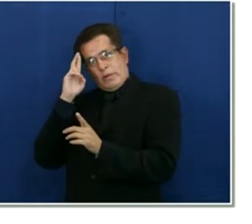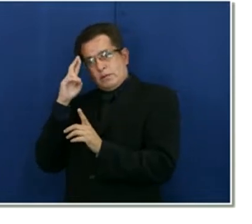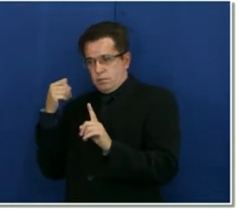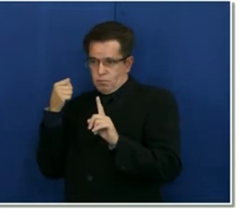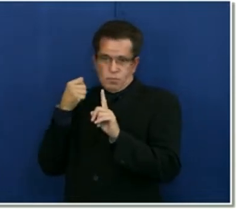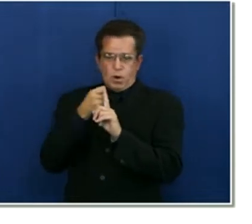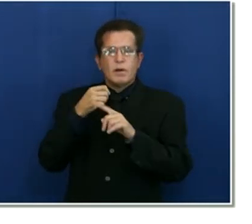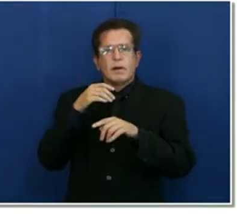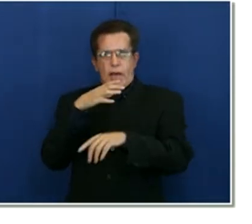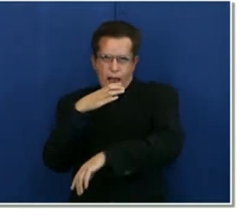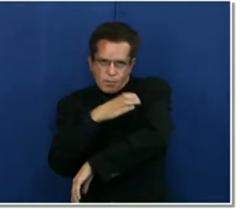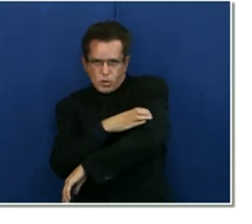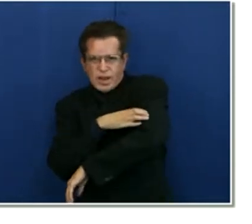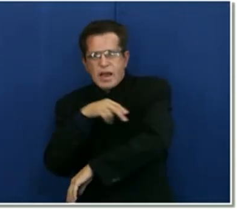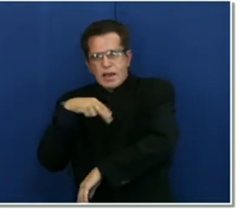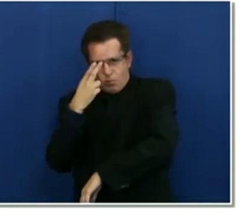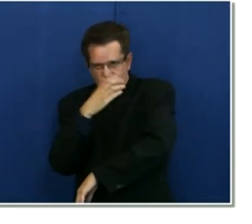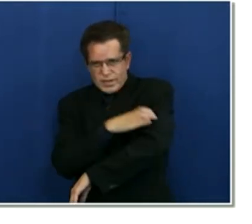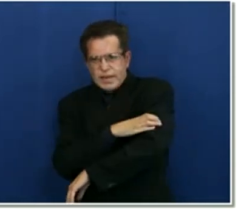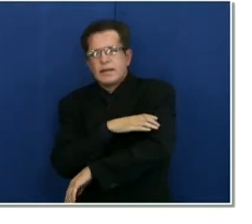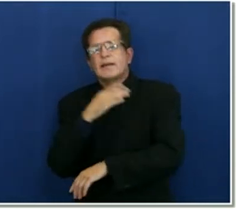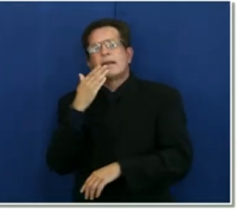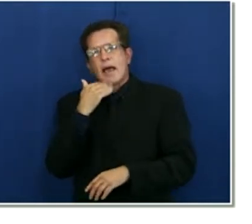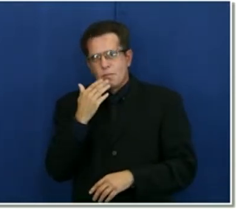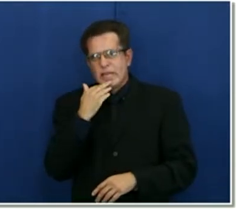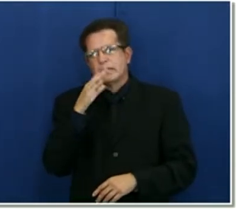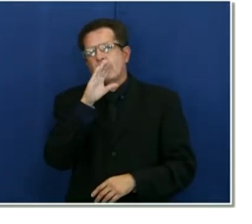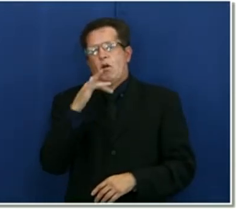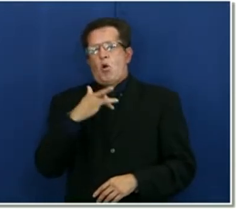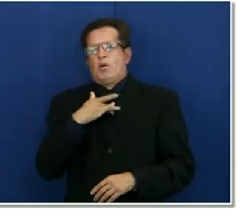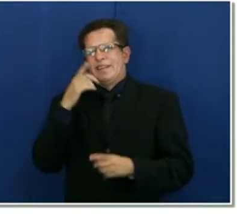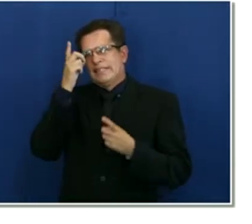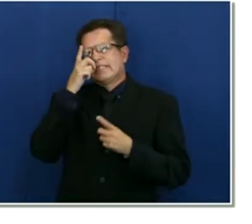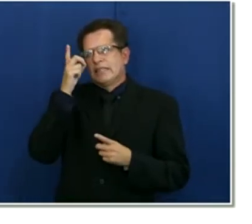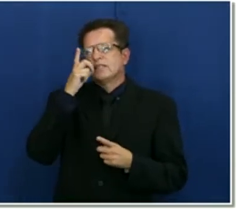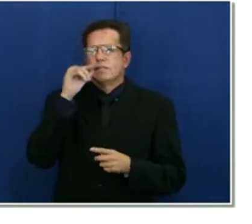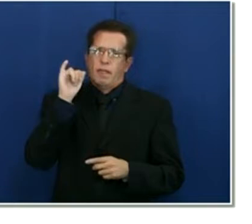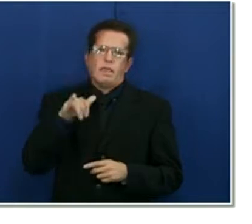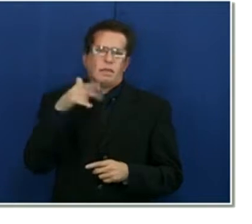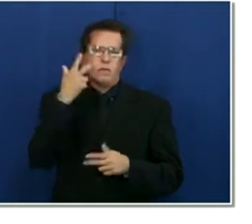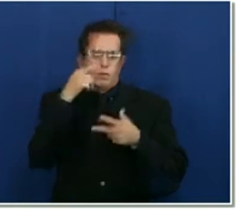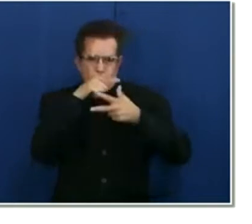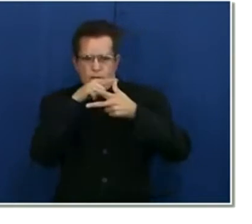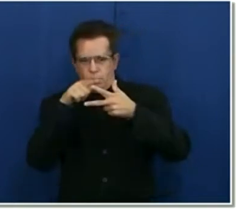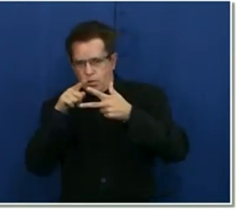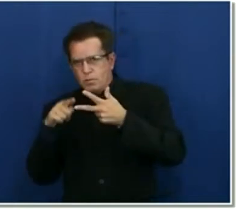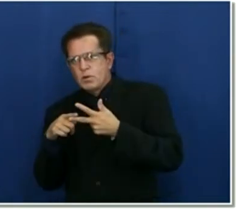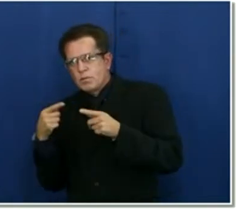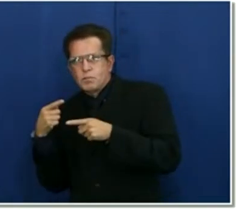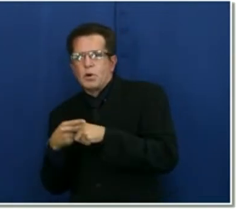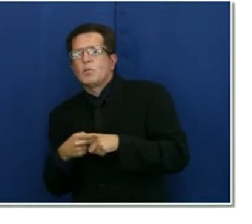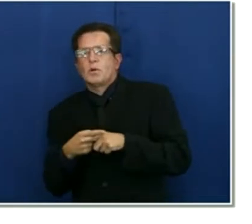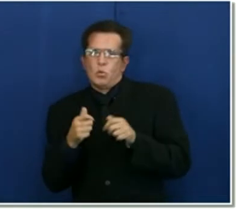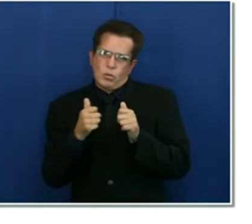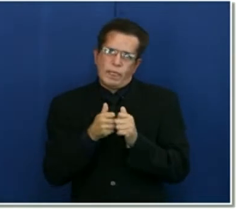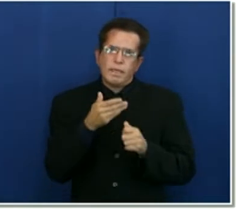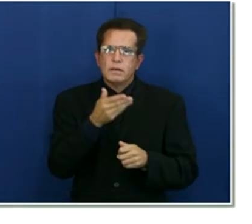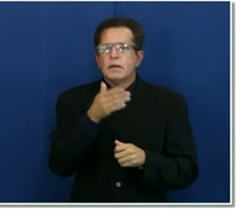include hypertension, diabetes, and heart disease. Now, moving to our triggers dashboard, community